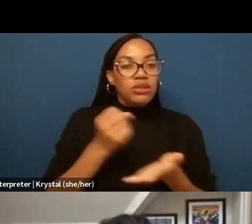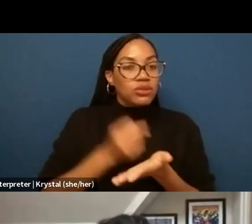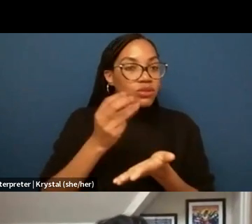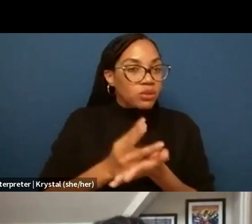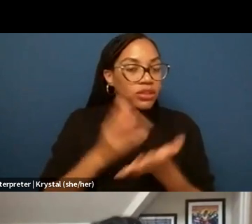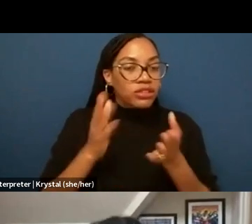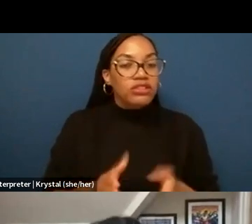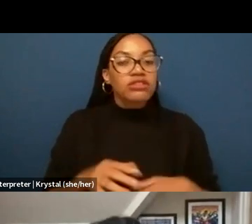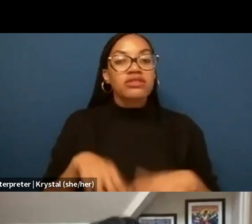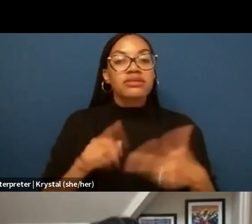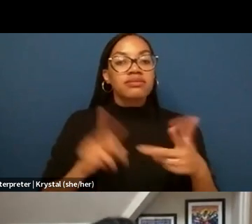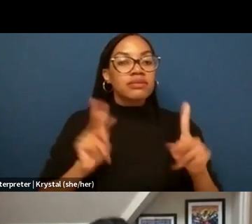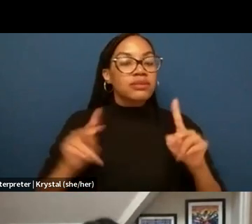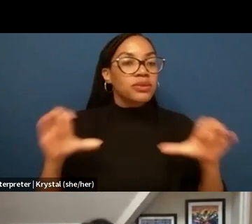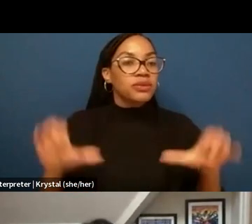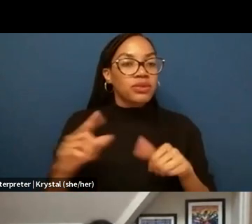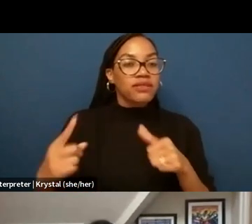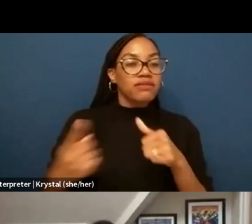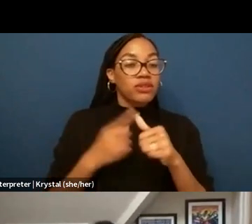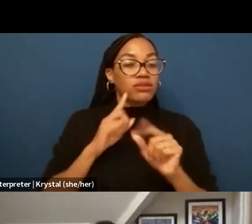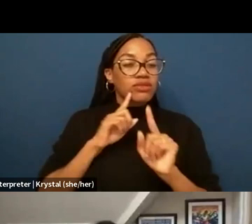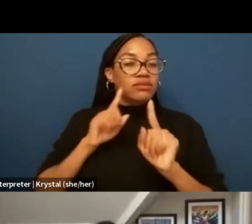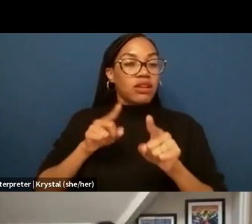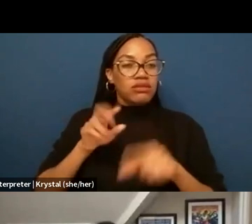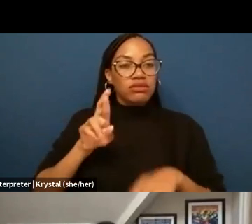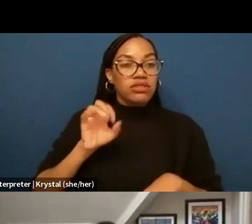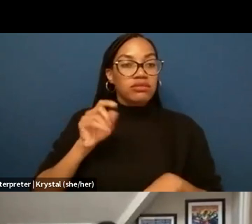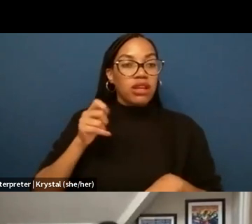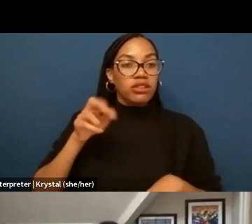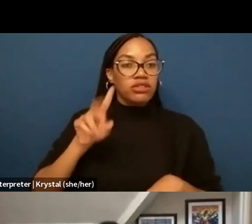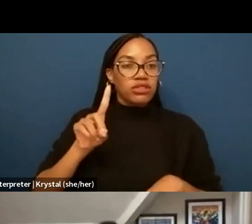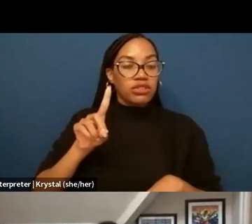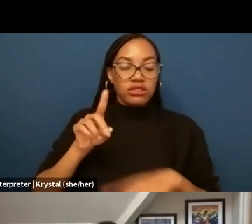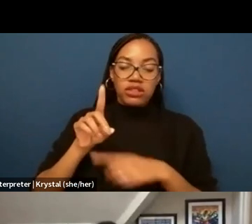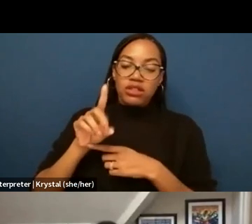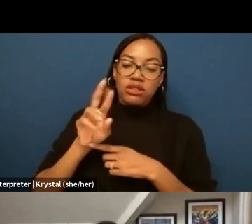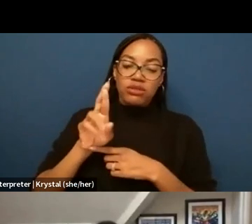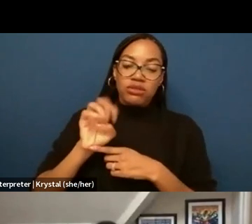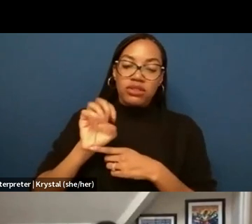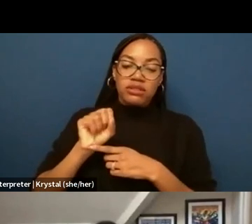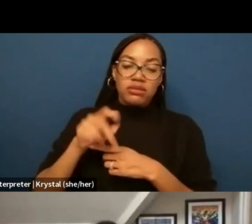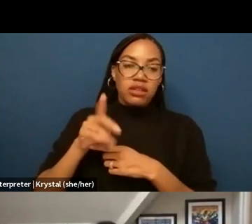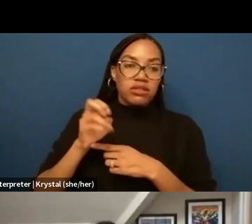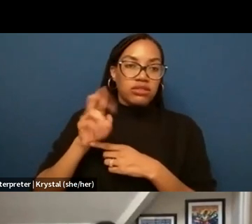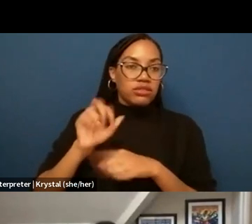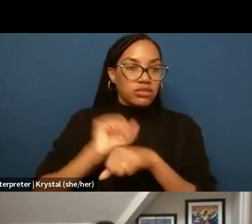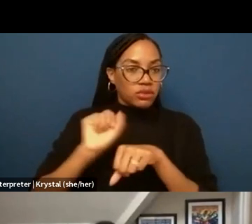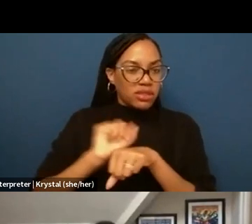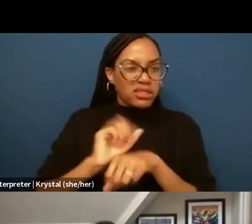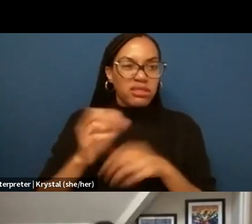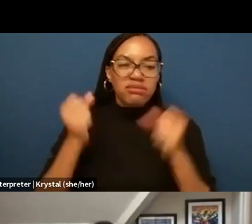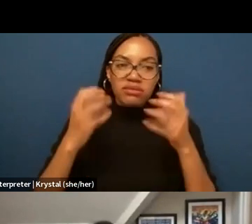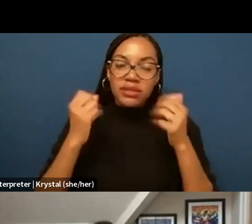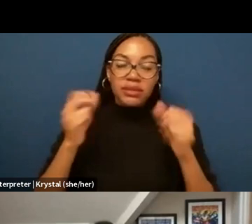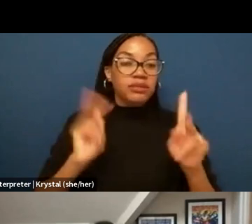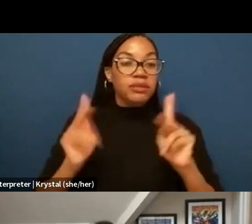first responder work. And so I want to just lift up the millions, the thousands of names of folks who do the work